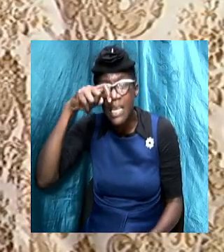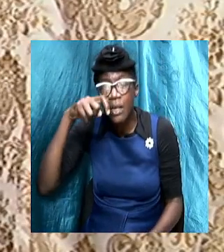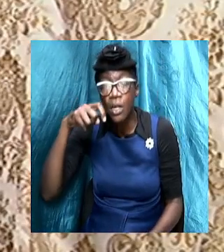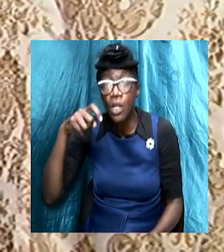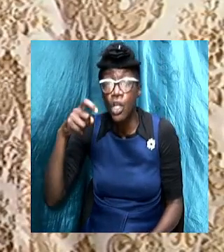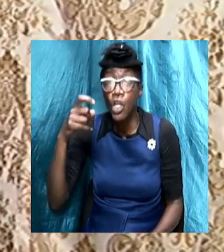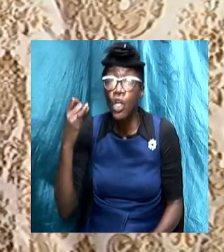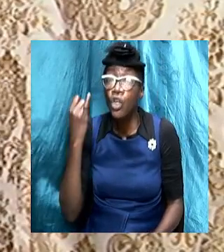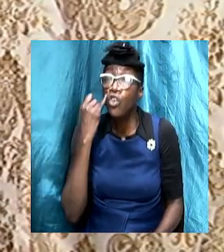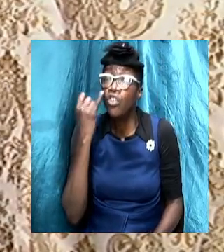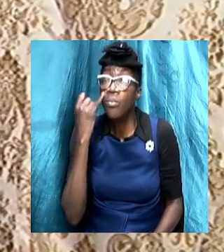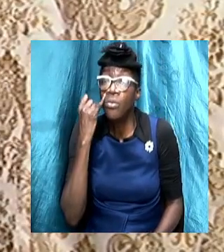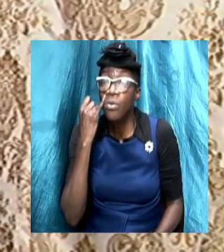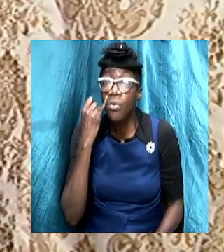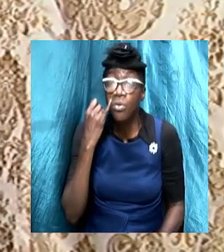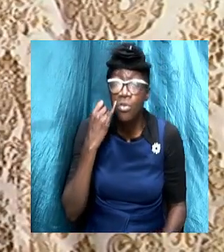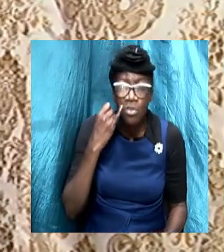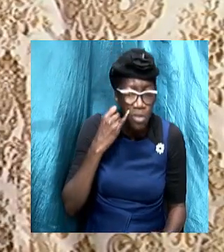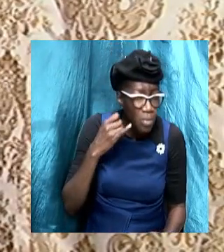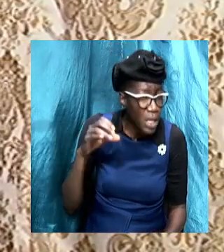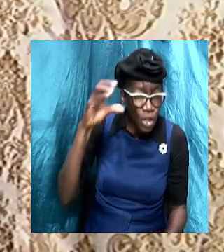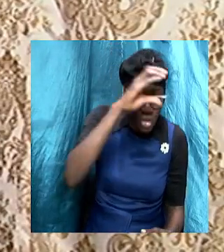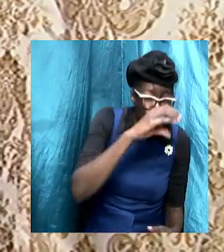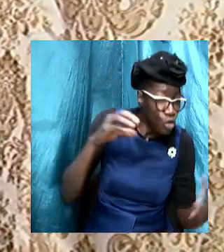earth searching for worms.